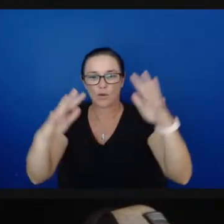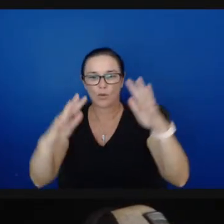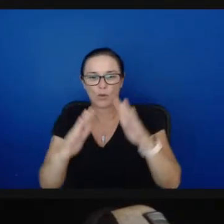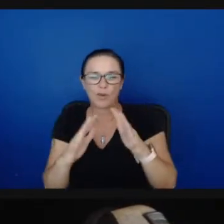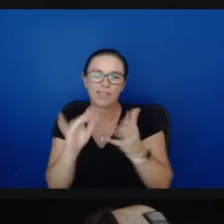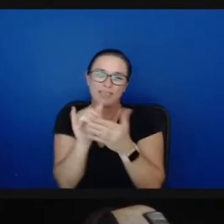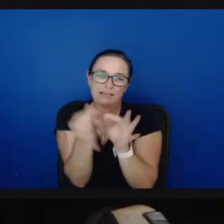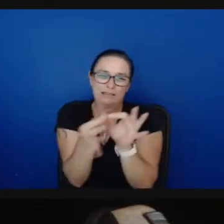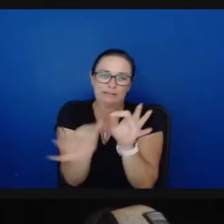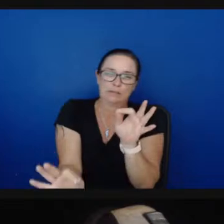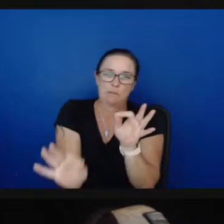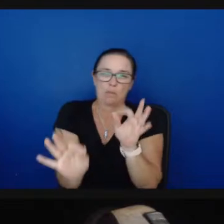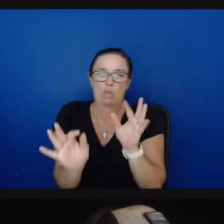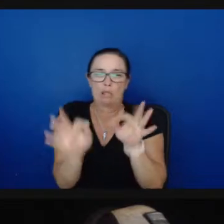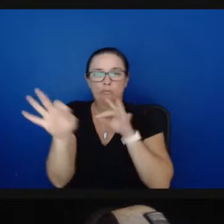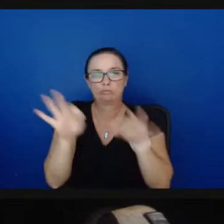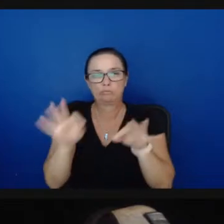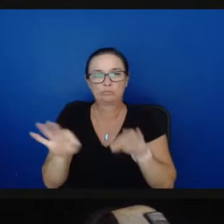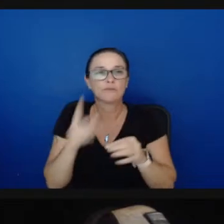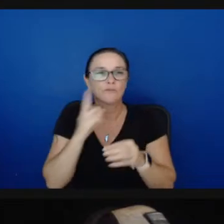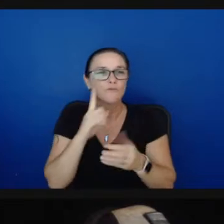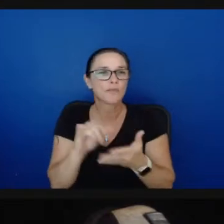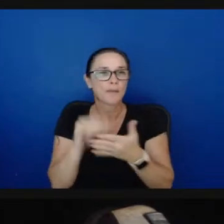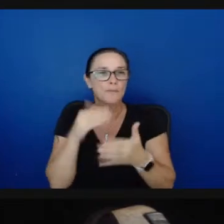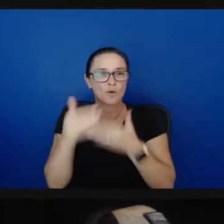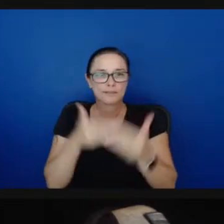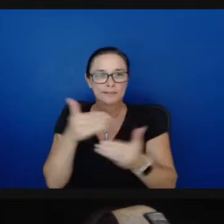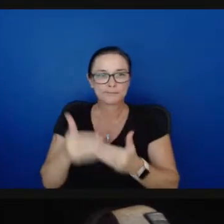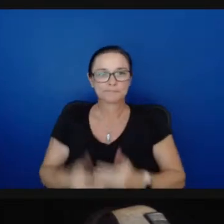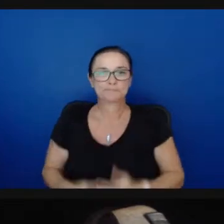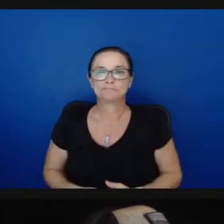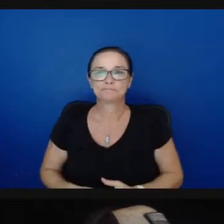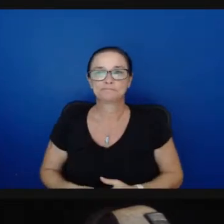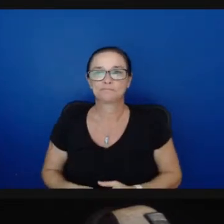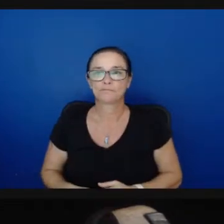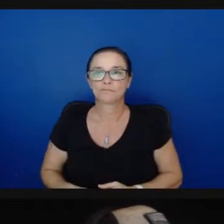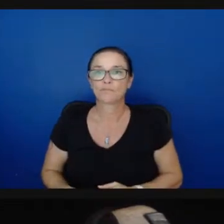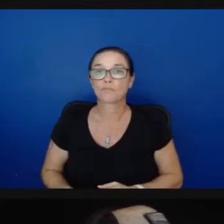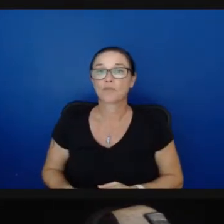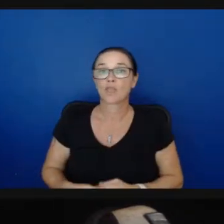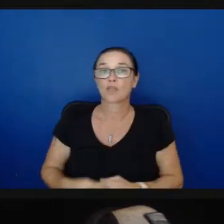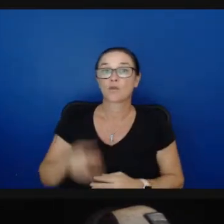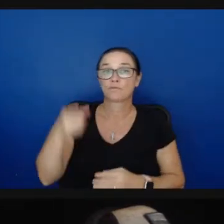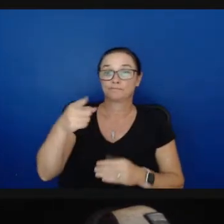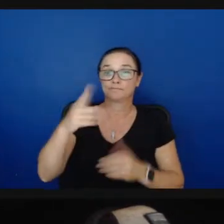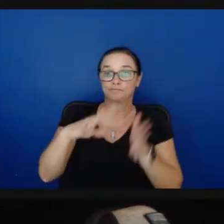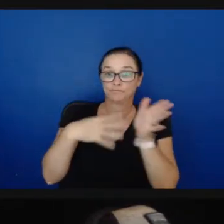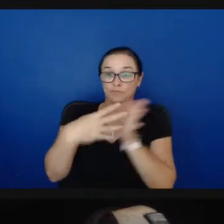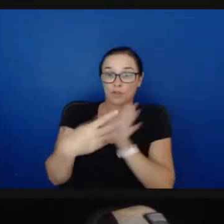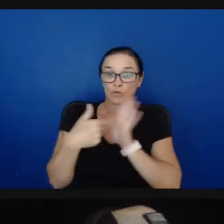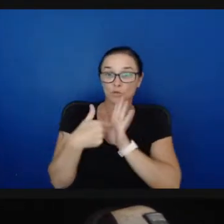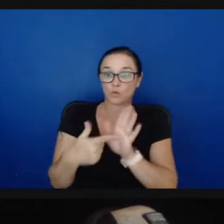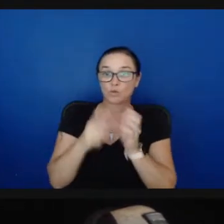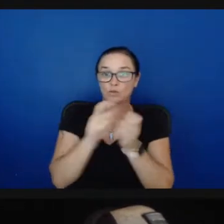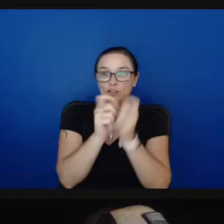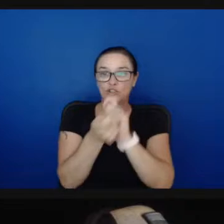version of that process. So this is detecting that change in pressure underground at the summit